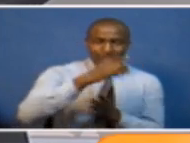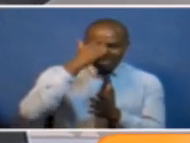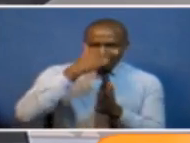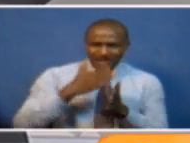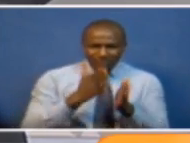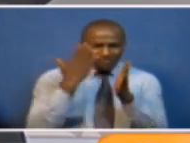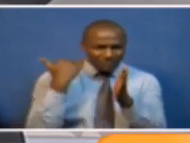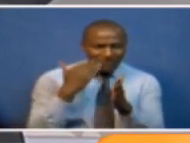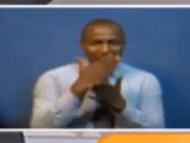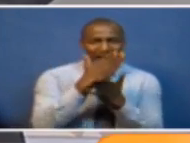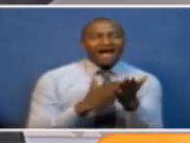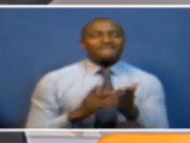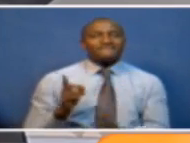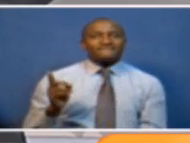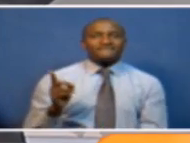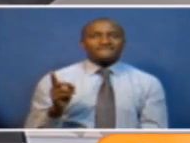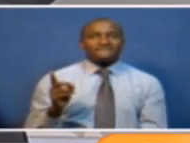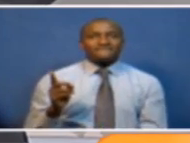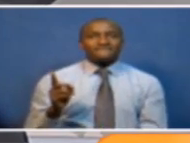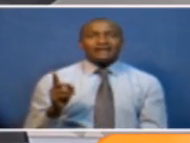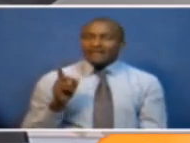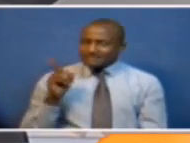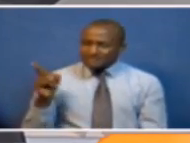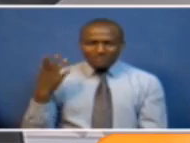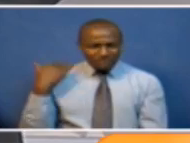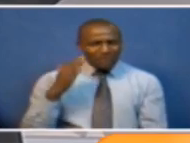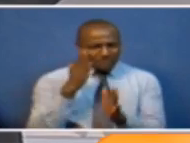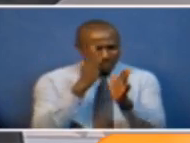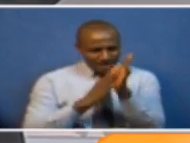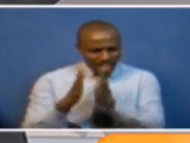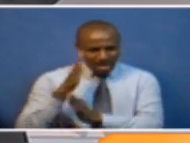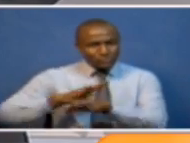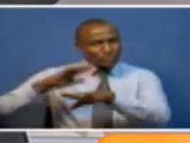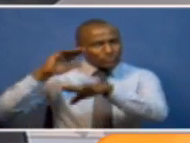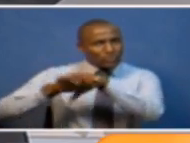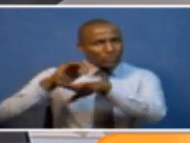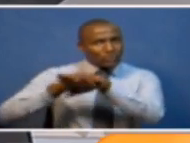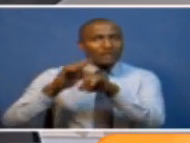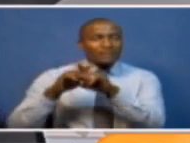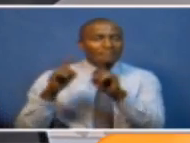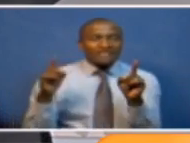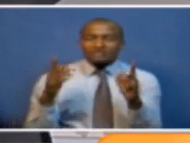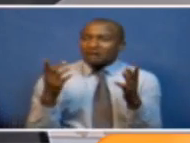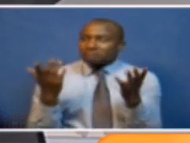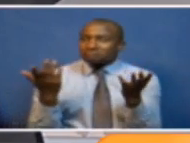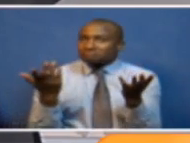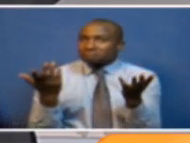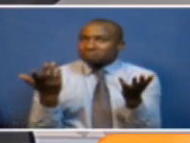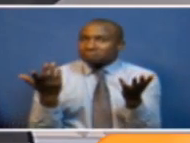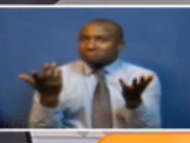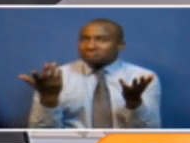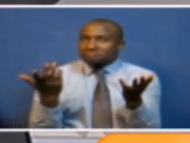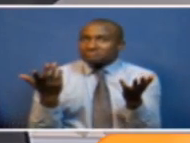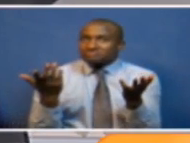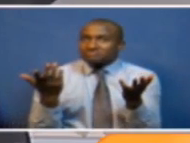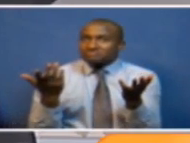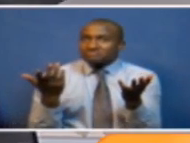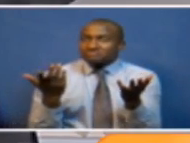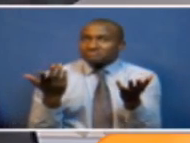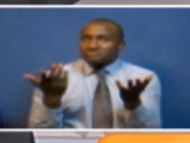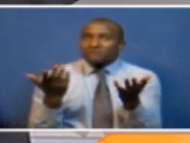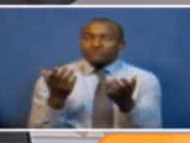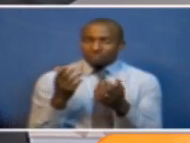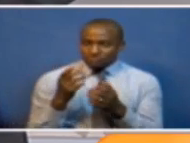what began as a game-changing venture may soon become a nightmare for you, the consumer. Well, Jeff, you actually spent